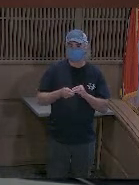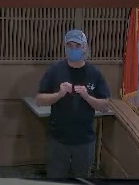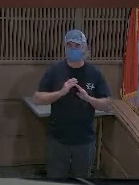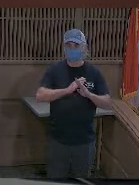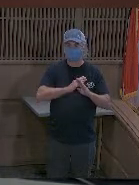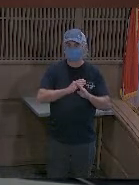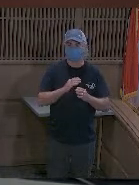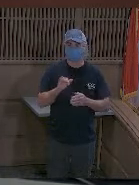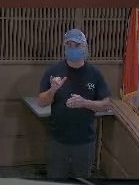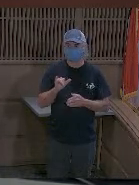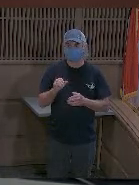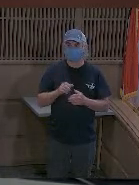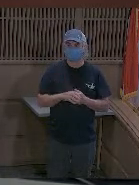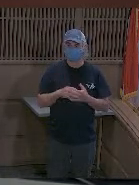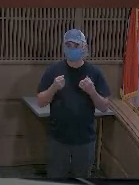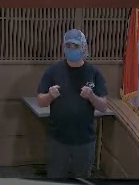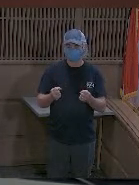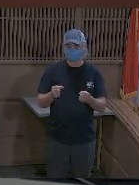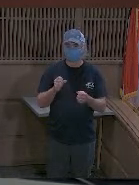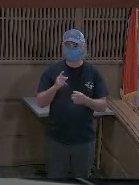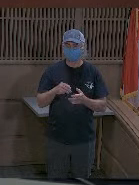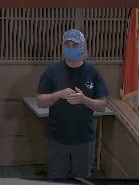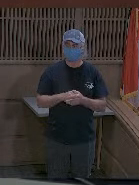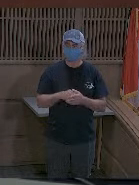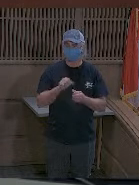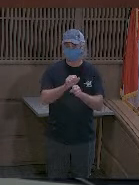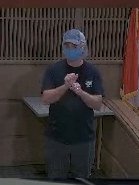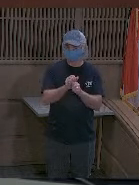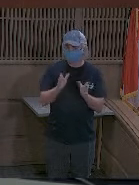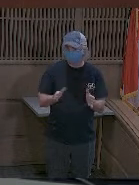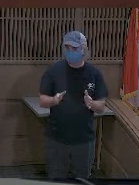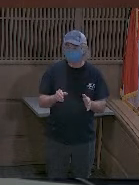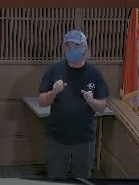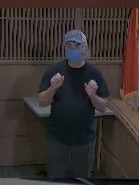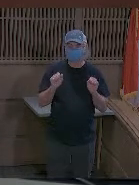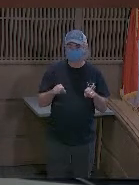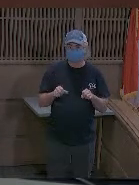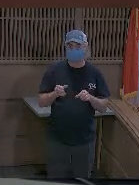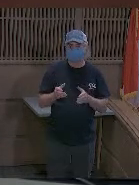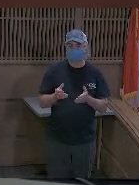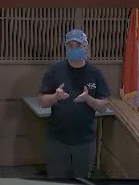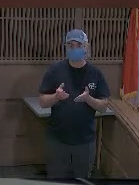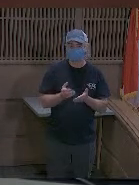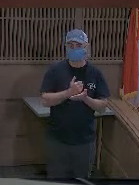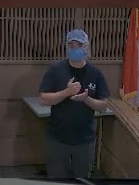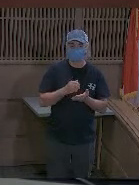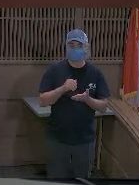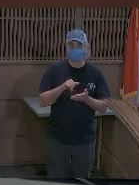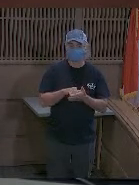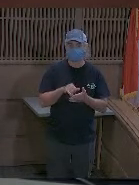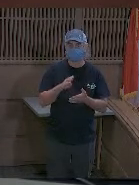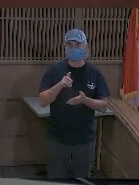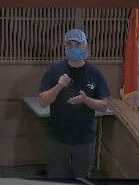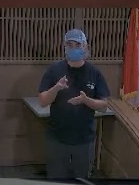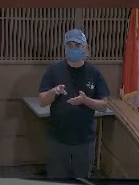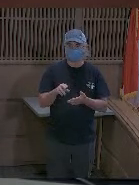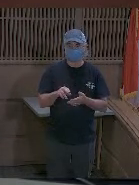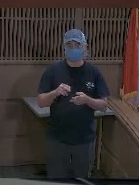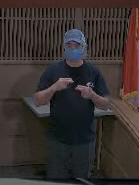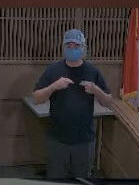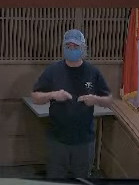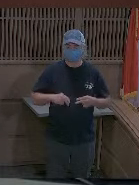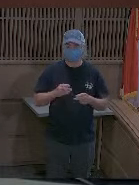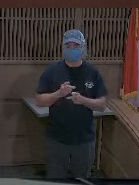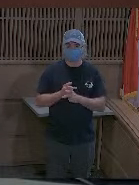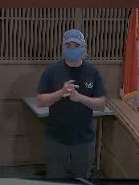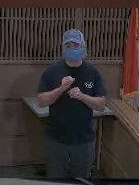And examples of workers who may get booster shots, first responders, for example, healthcare workers,